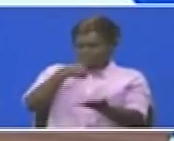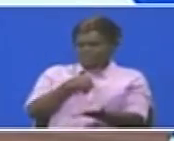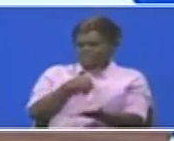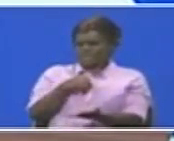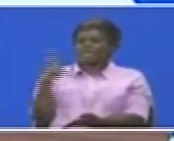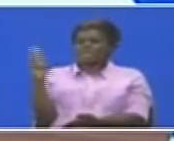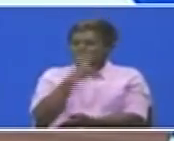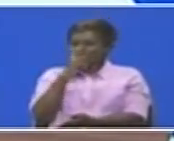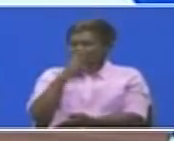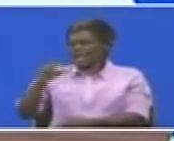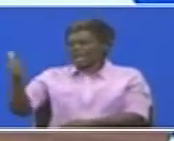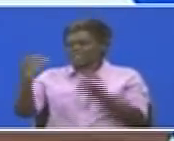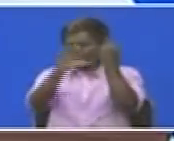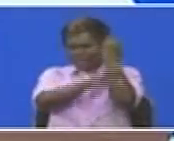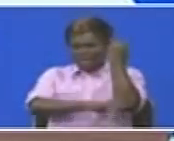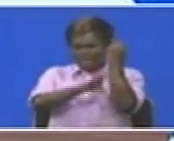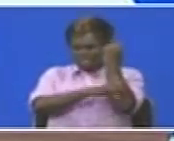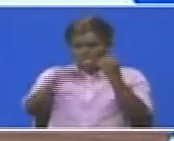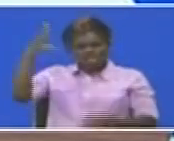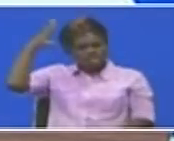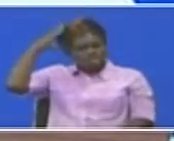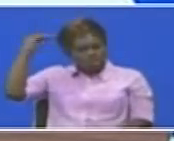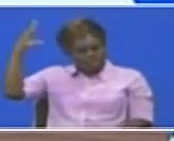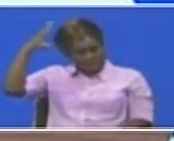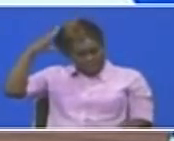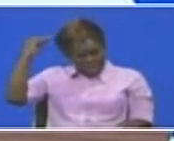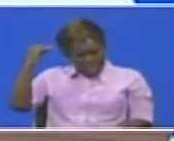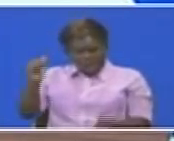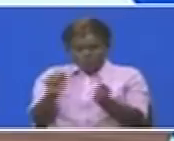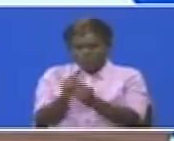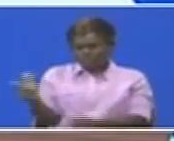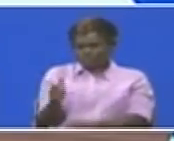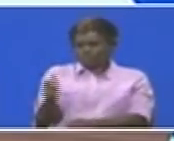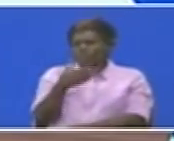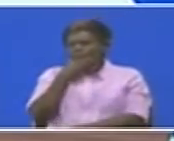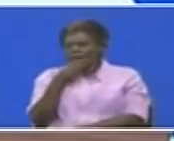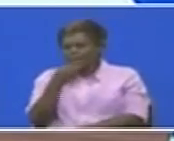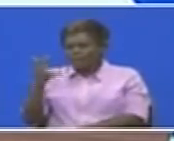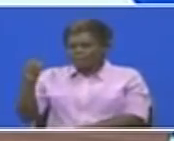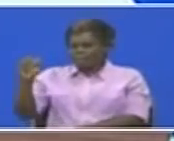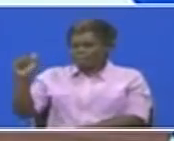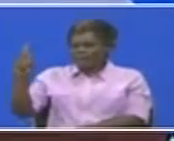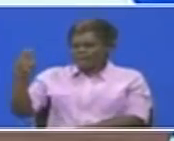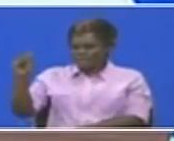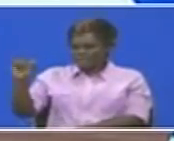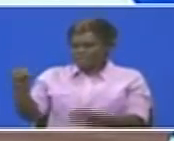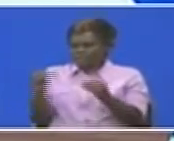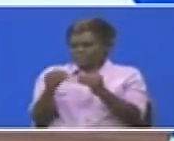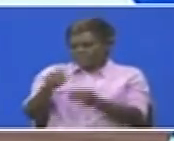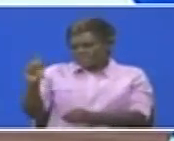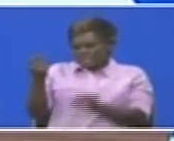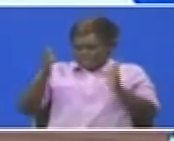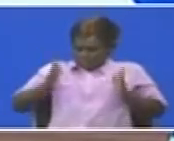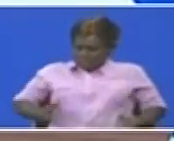daring abroad too. He's been in Somalia with the cameraman Martin Kio. They met this Kenyan who has